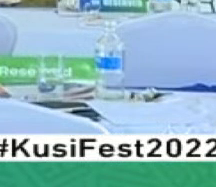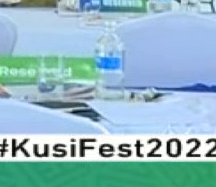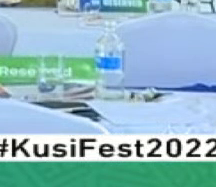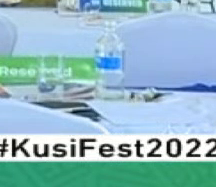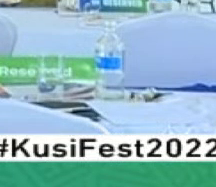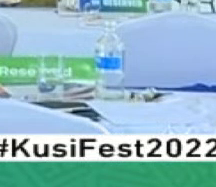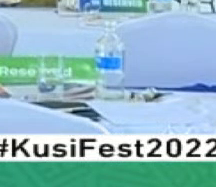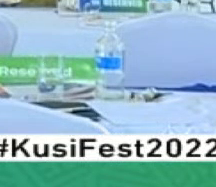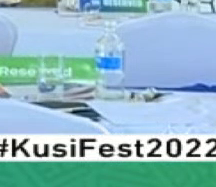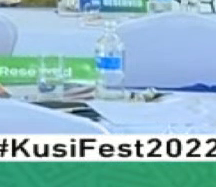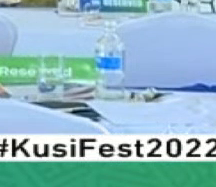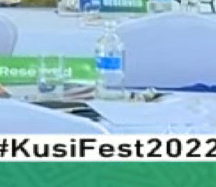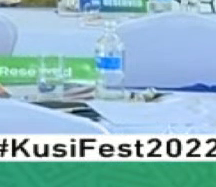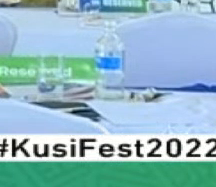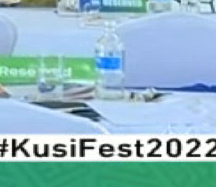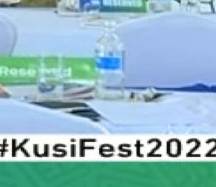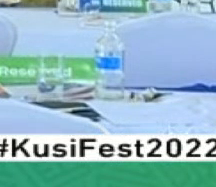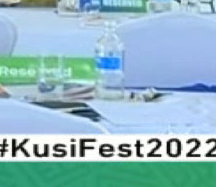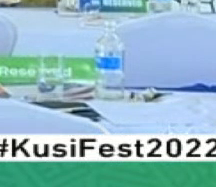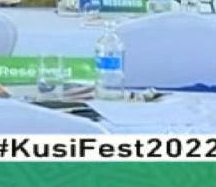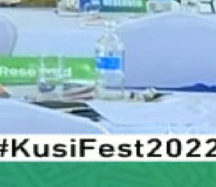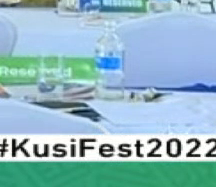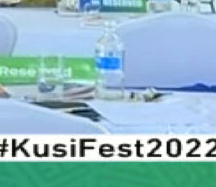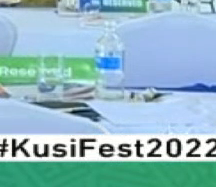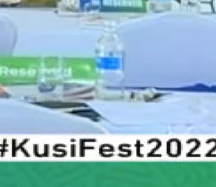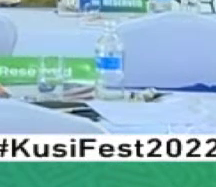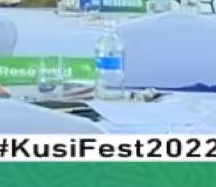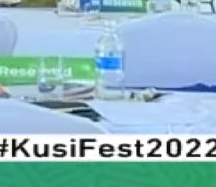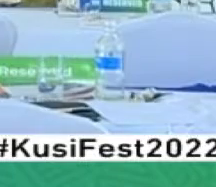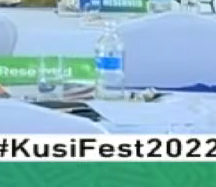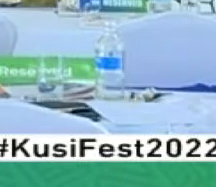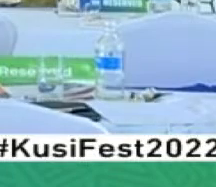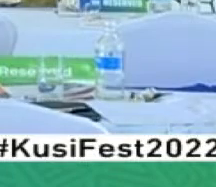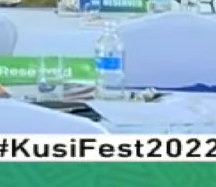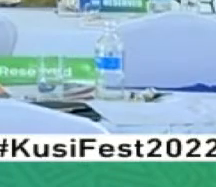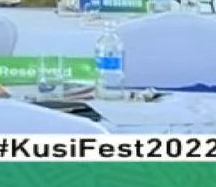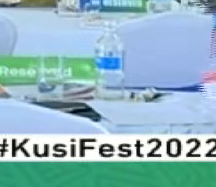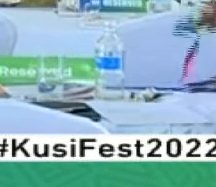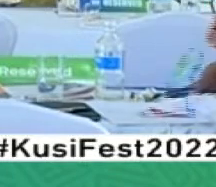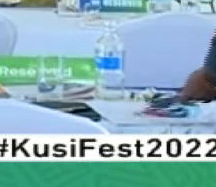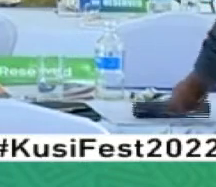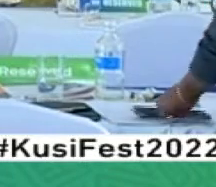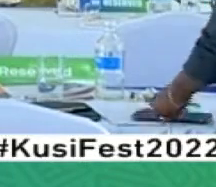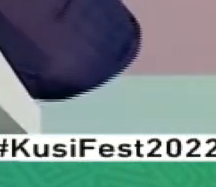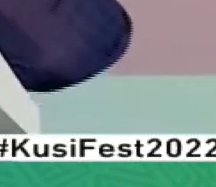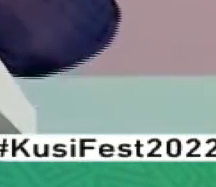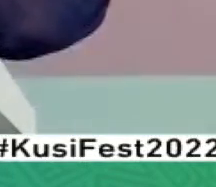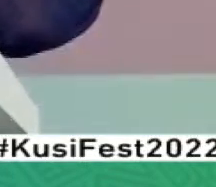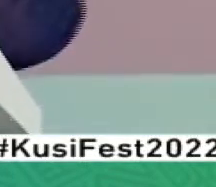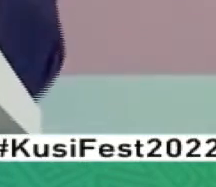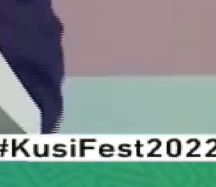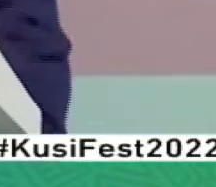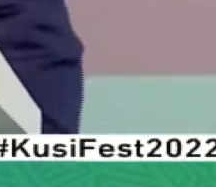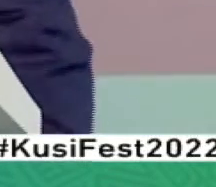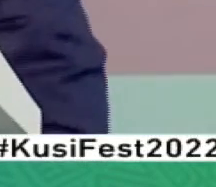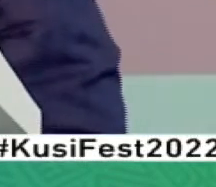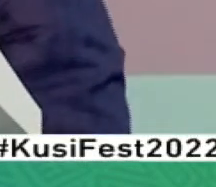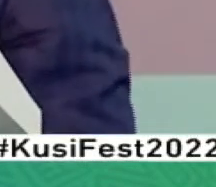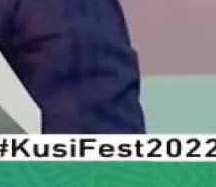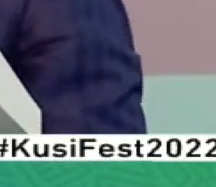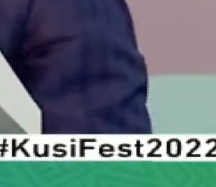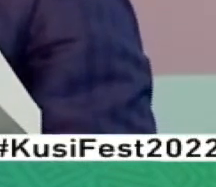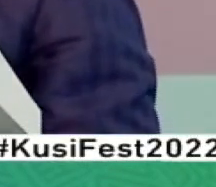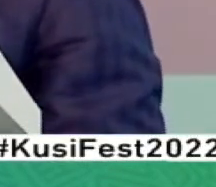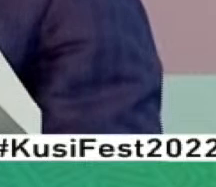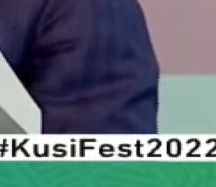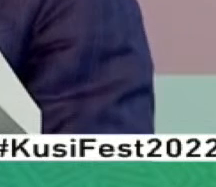So thank you. Thank you, MC. I don't know whether I should call you my friend. At least I can't say for sure that the MC